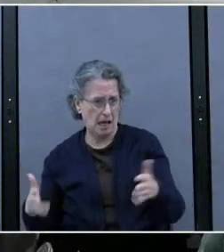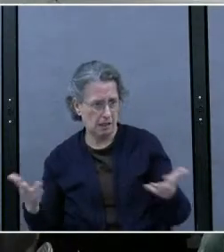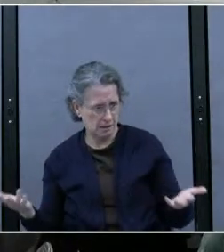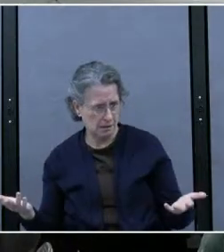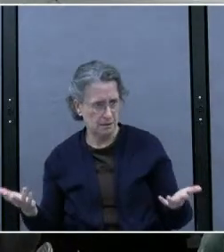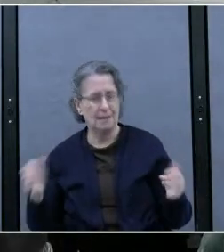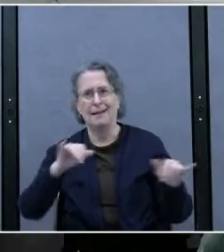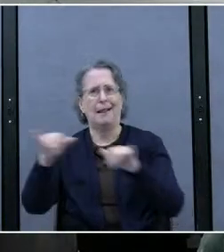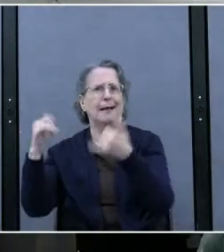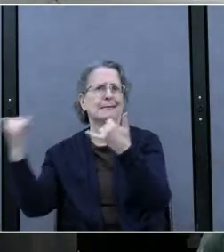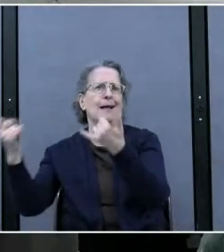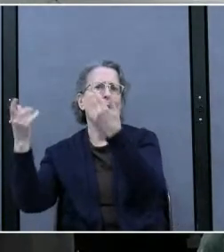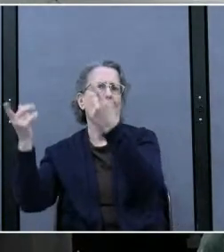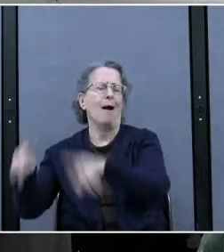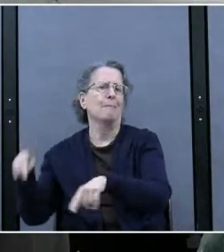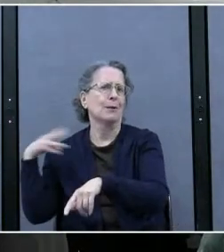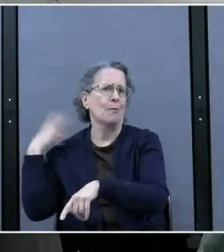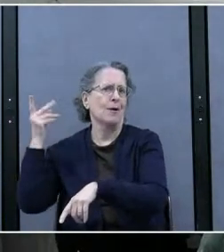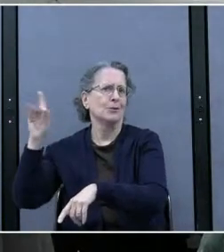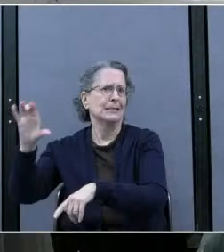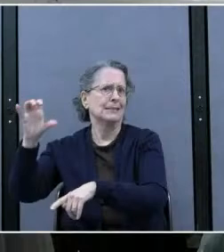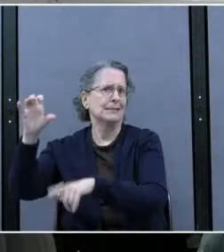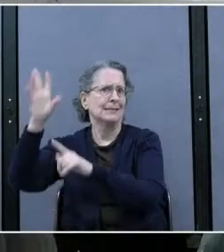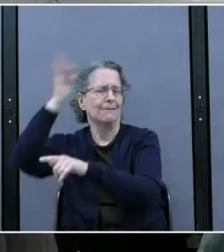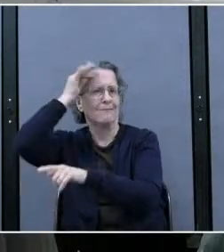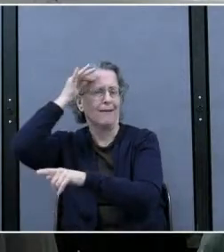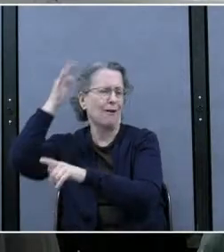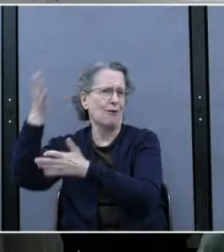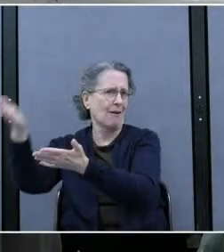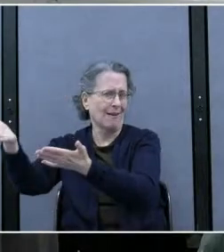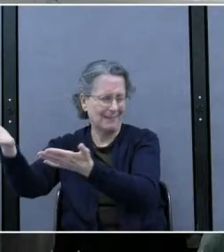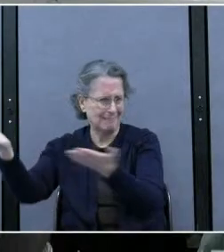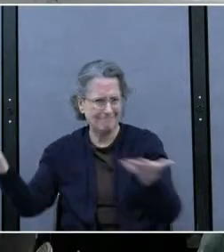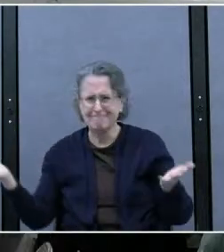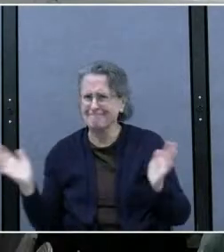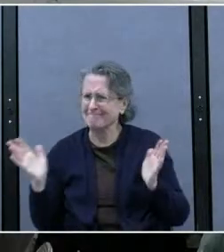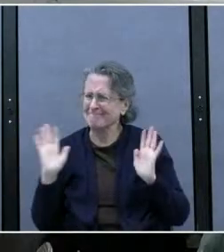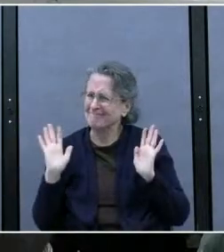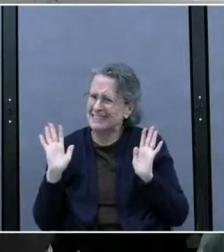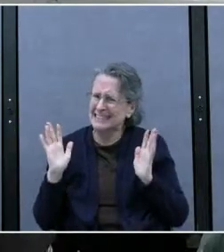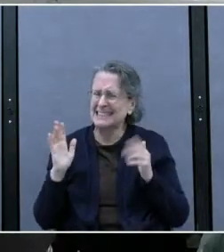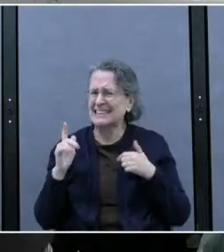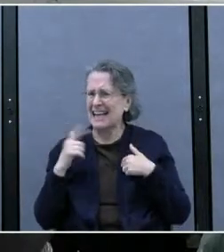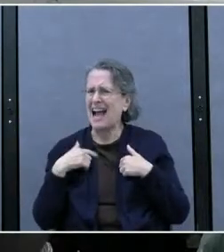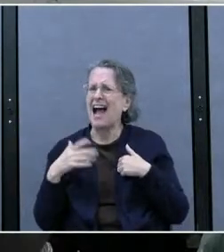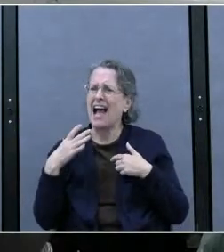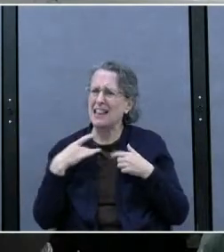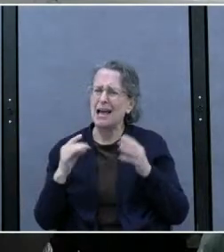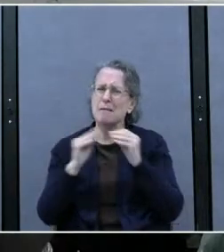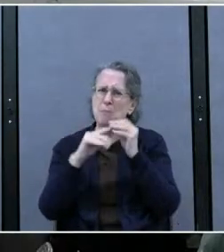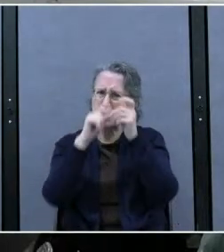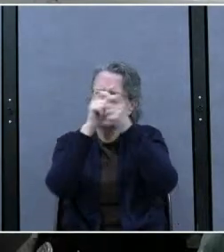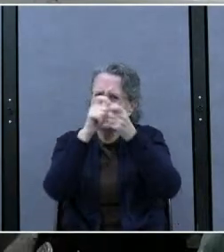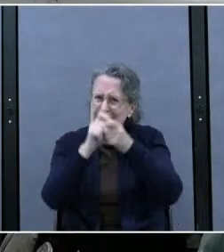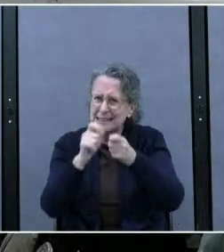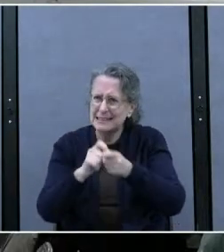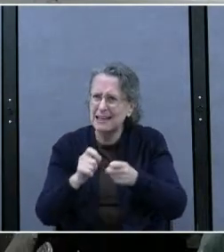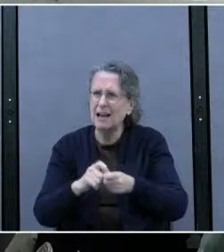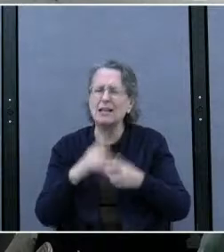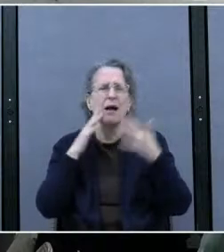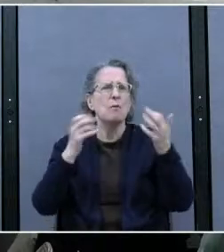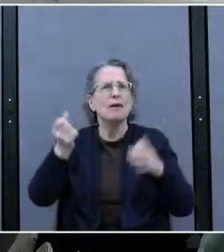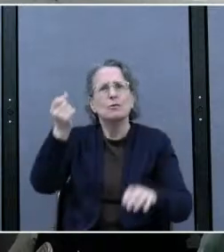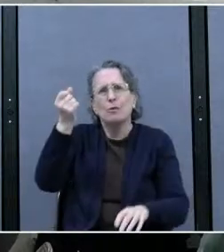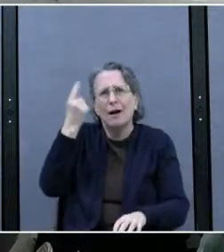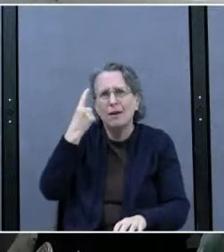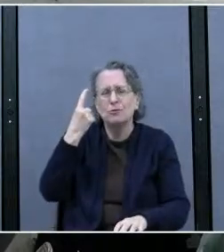tariffs with this as well too, with the price of increase. So I'd like to have a side-by-side comparison of any type of